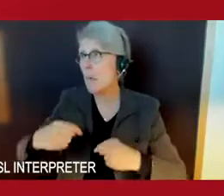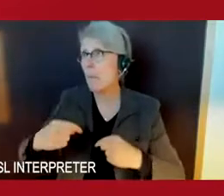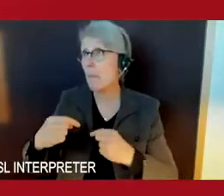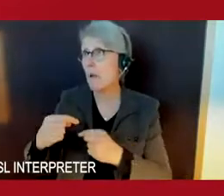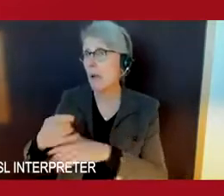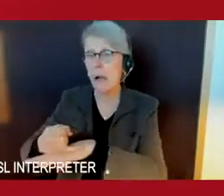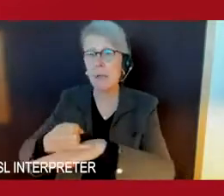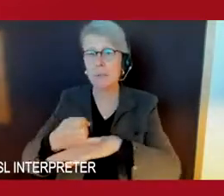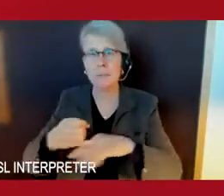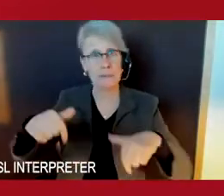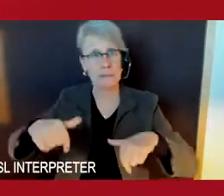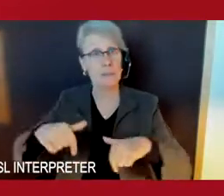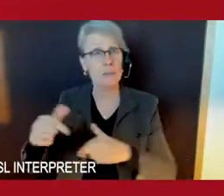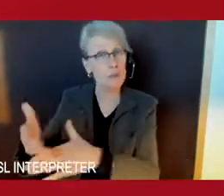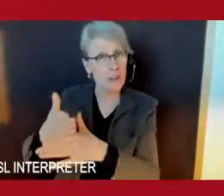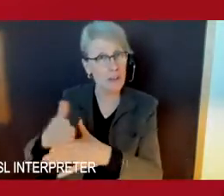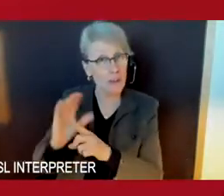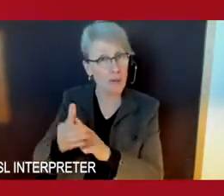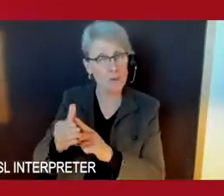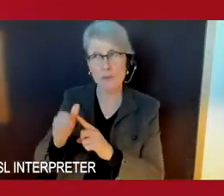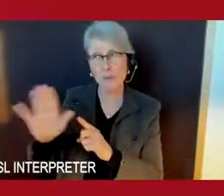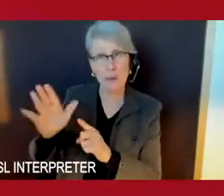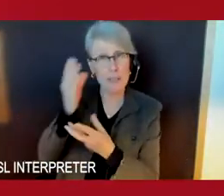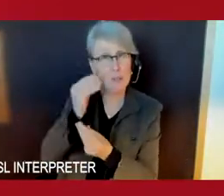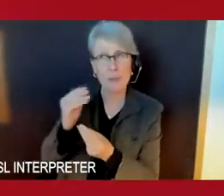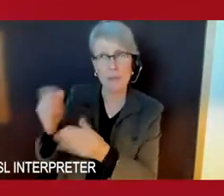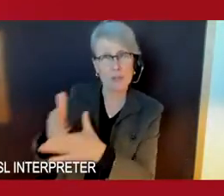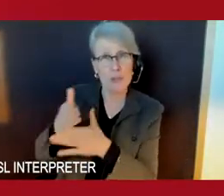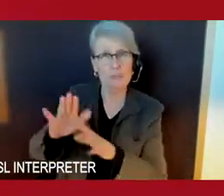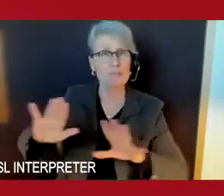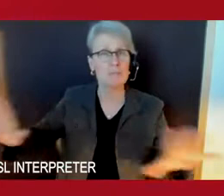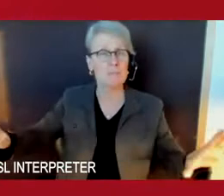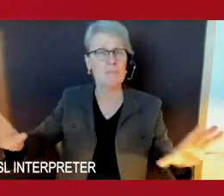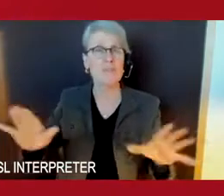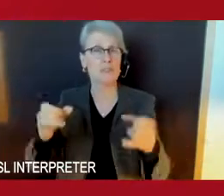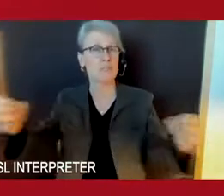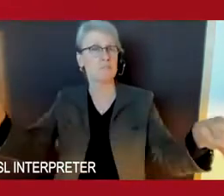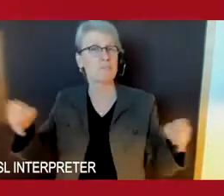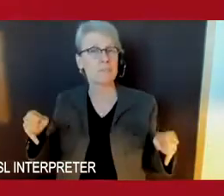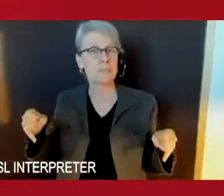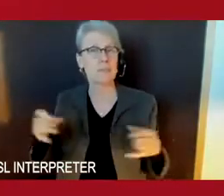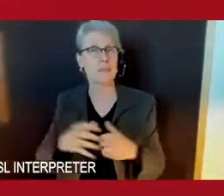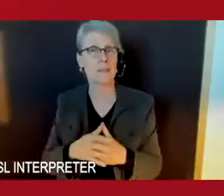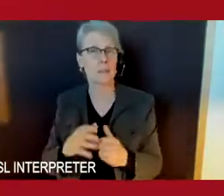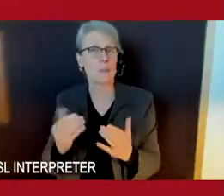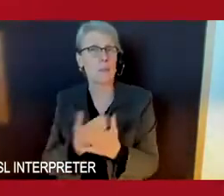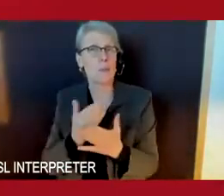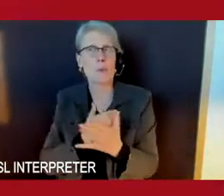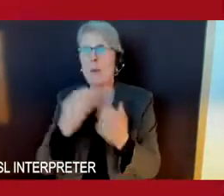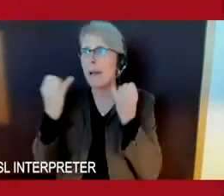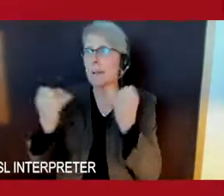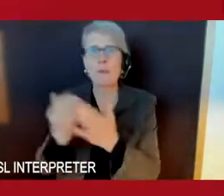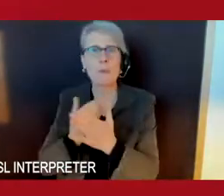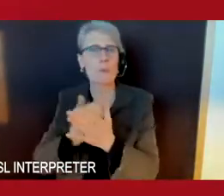our culture or our lived experience. And in turn, we're not able to have the